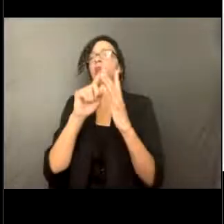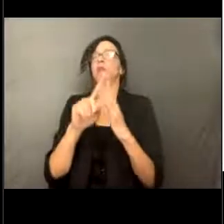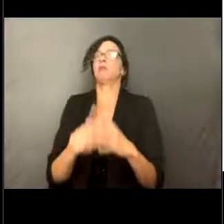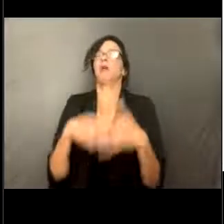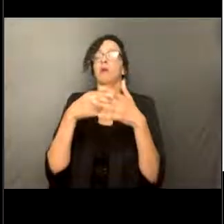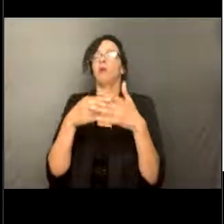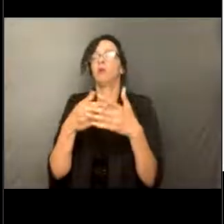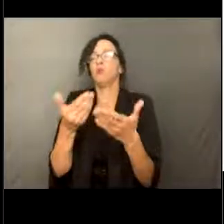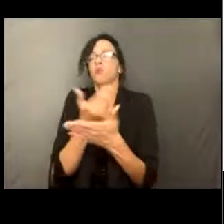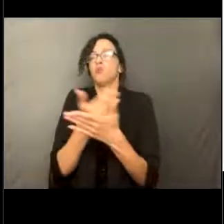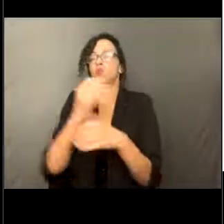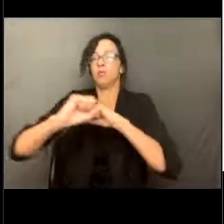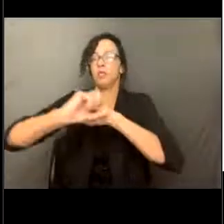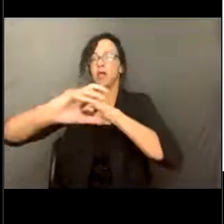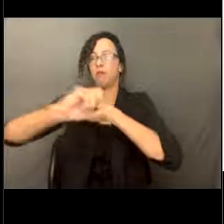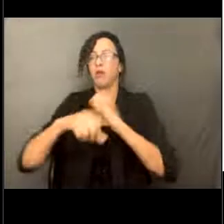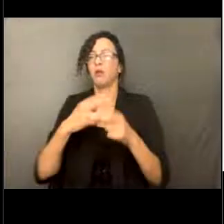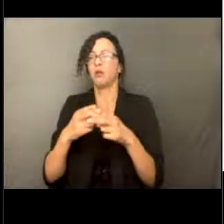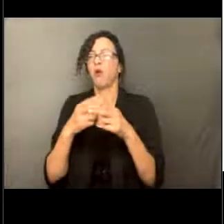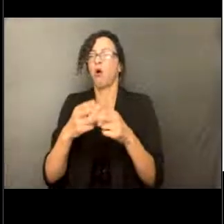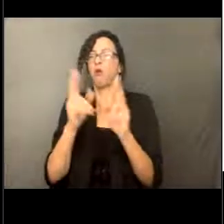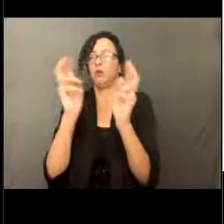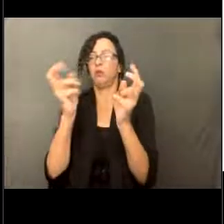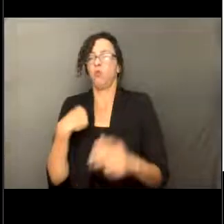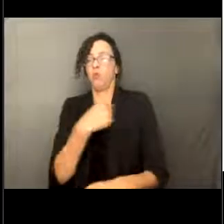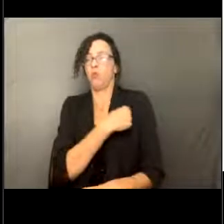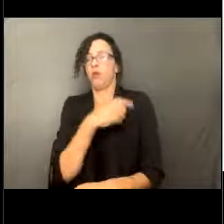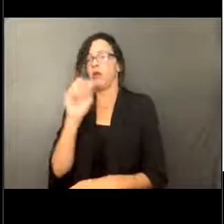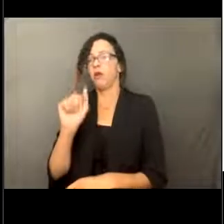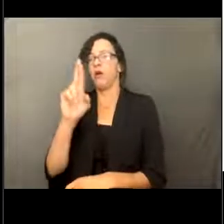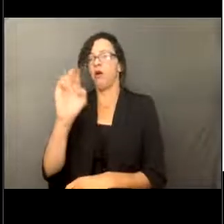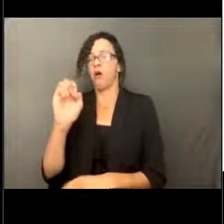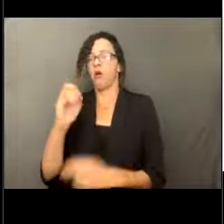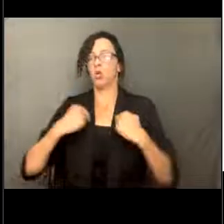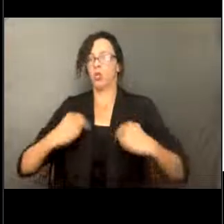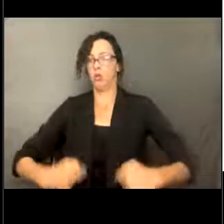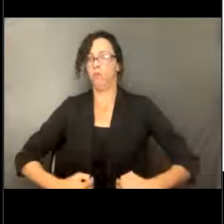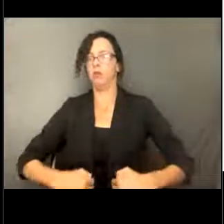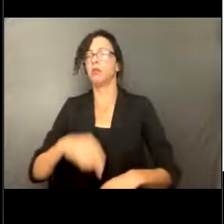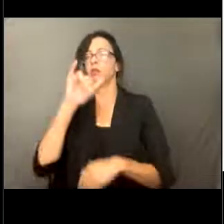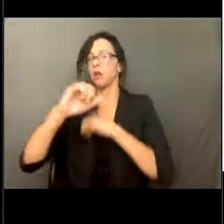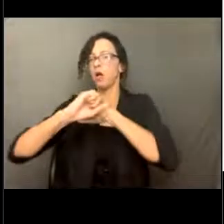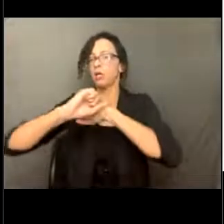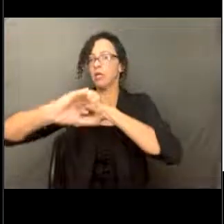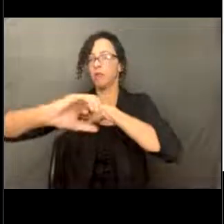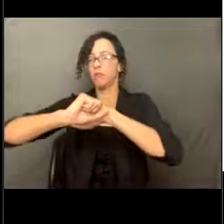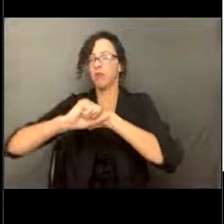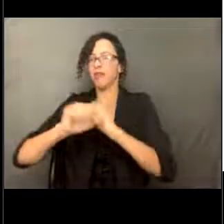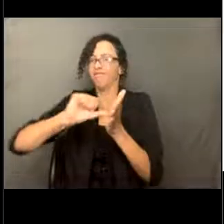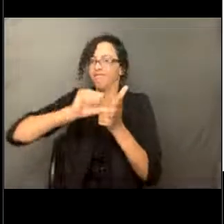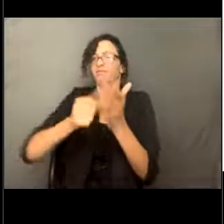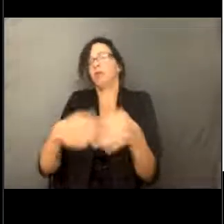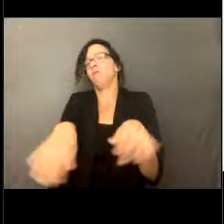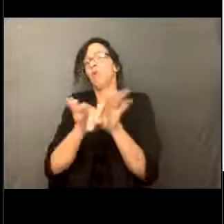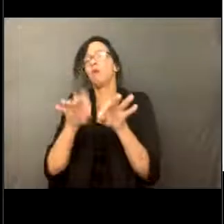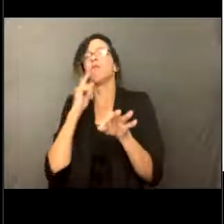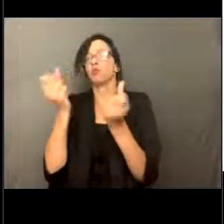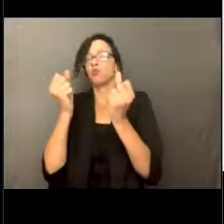Human. The campaign emphasizes the importance of the need for drivers to pay attention, be